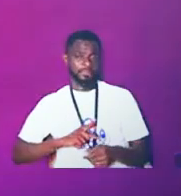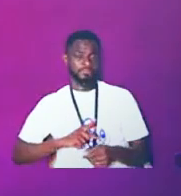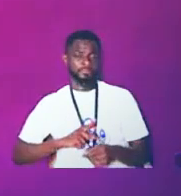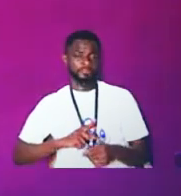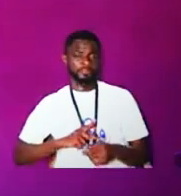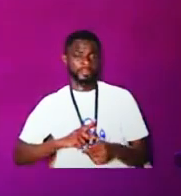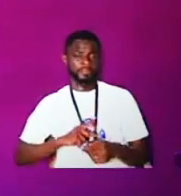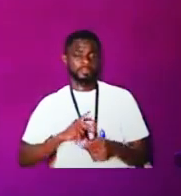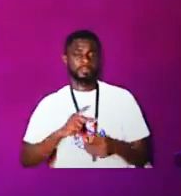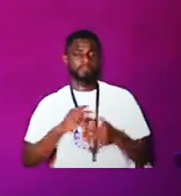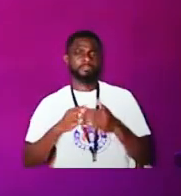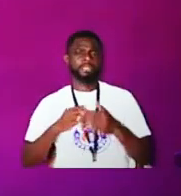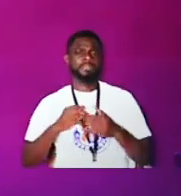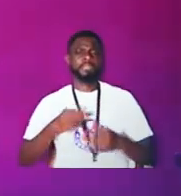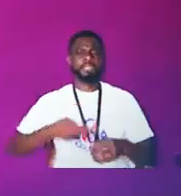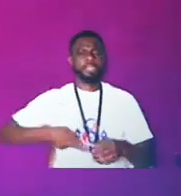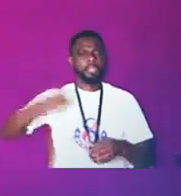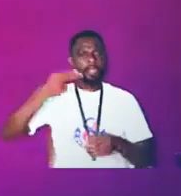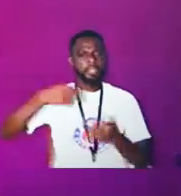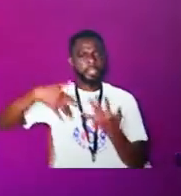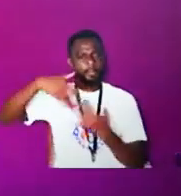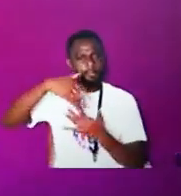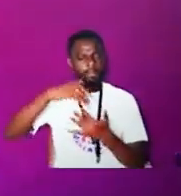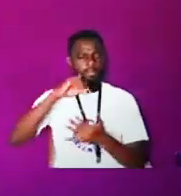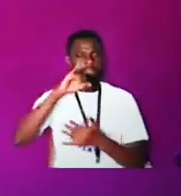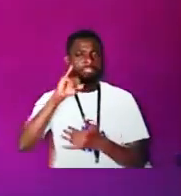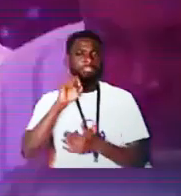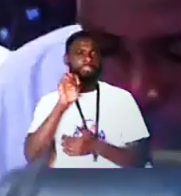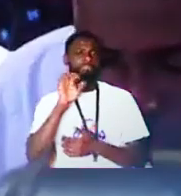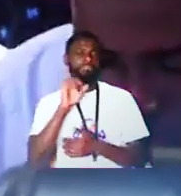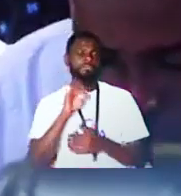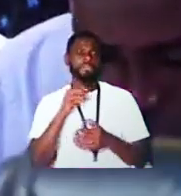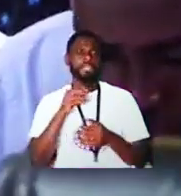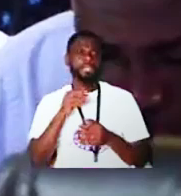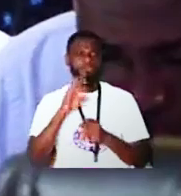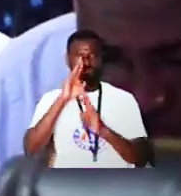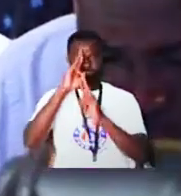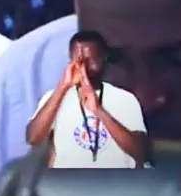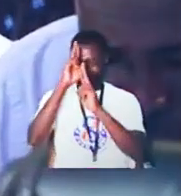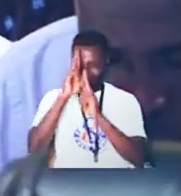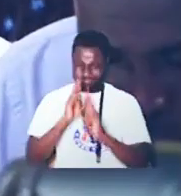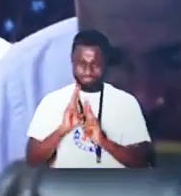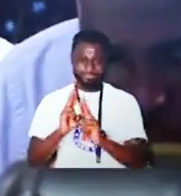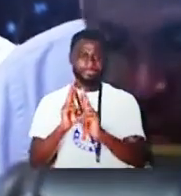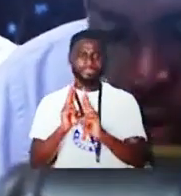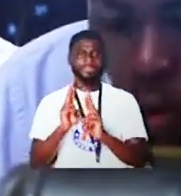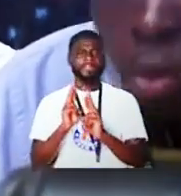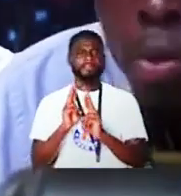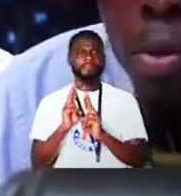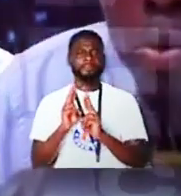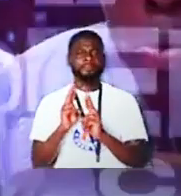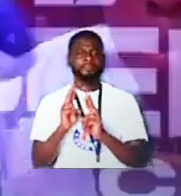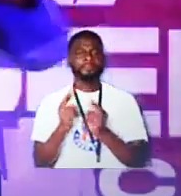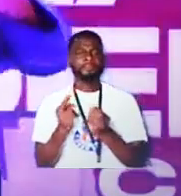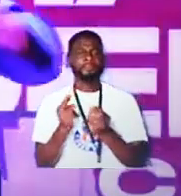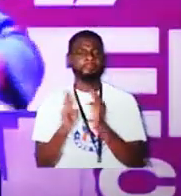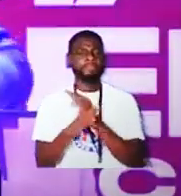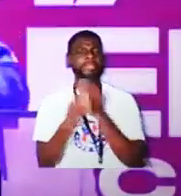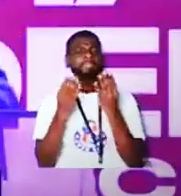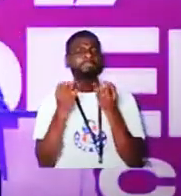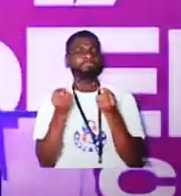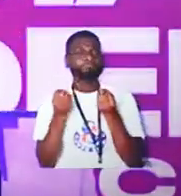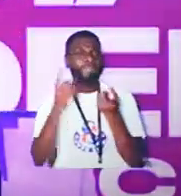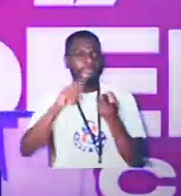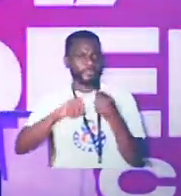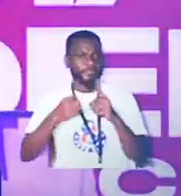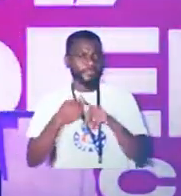preeminent among the Jews, and held in high esteem by his many fellow Jews.